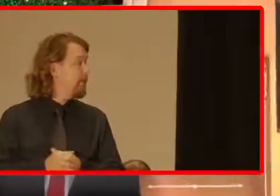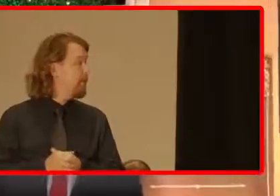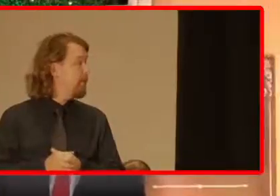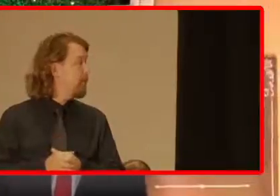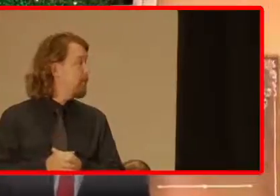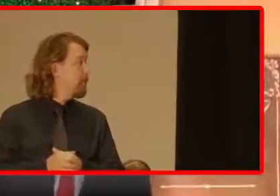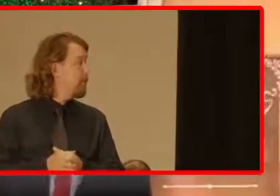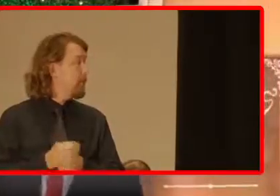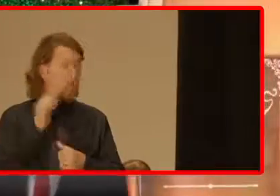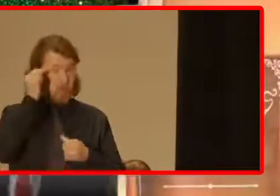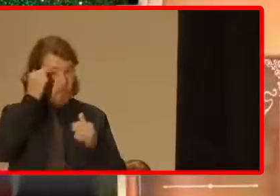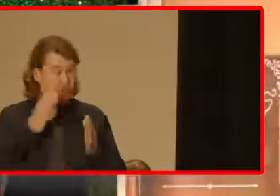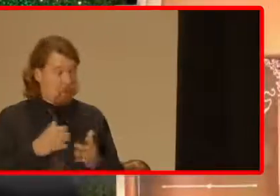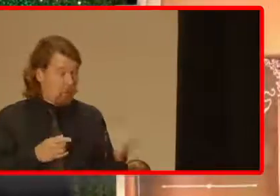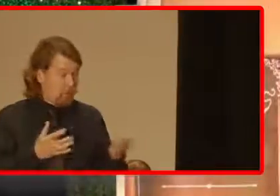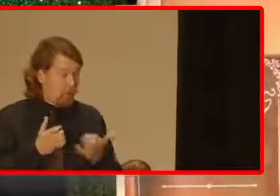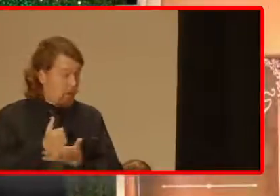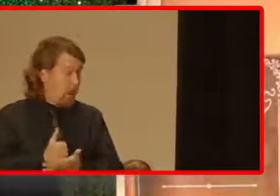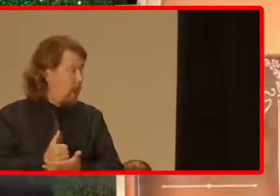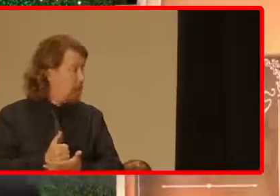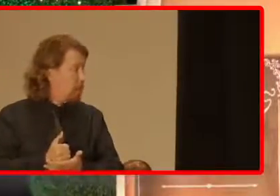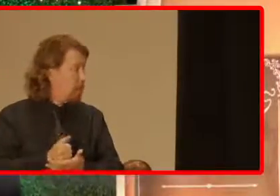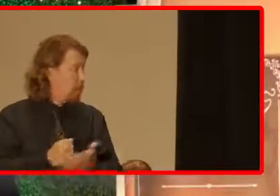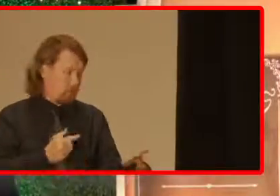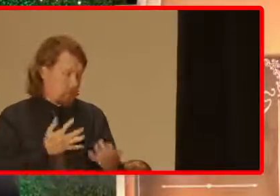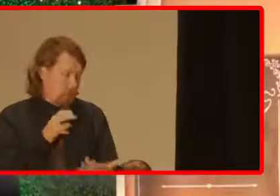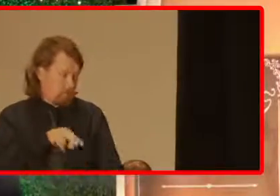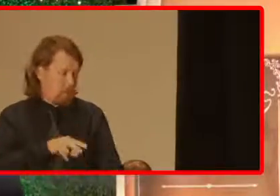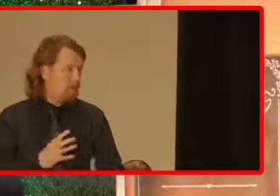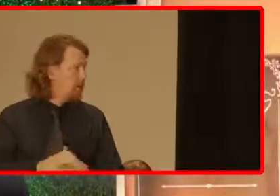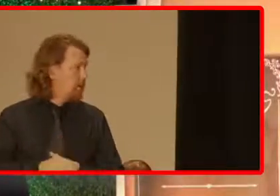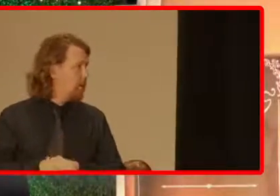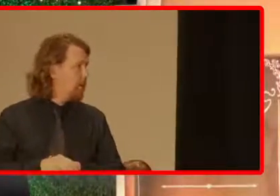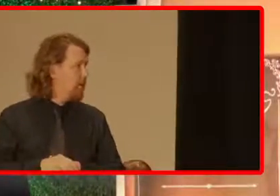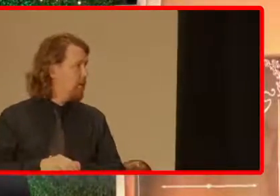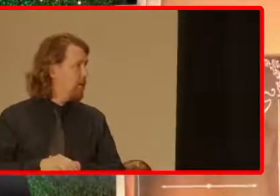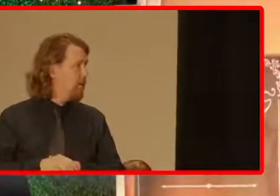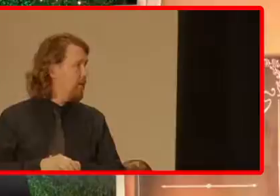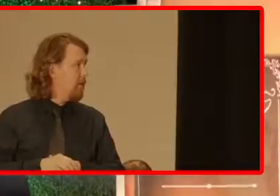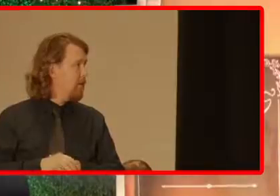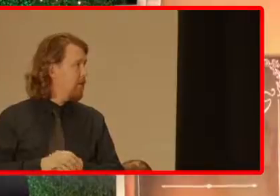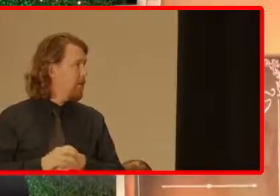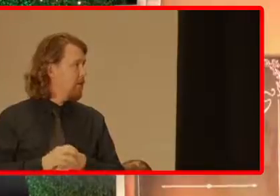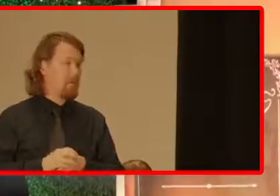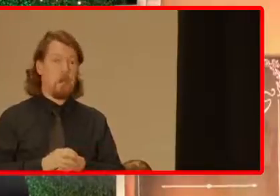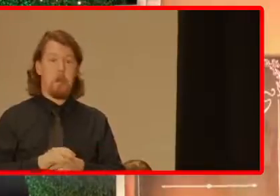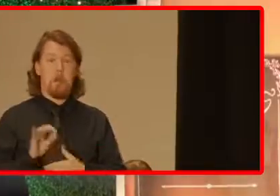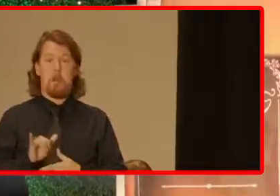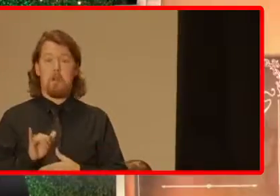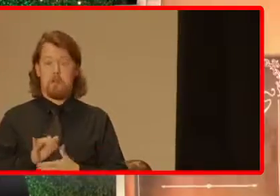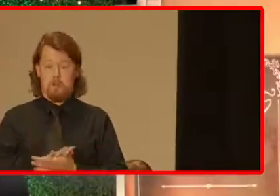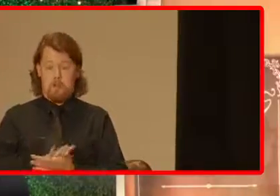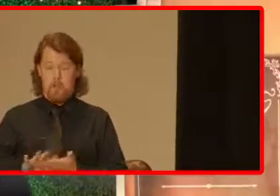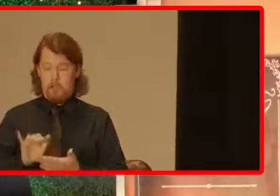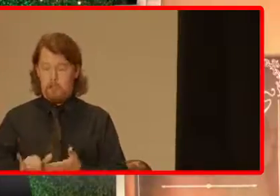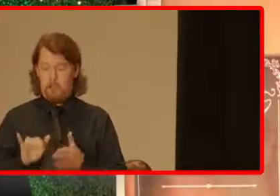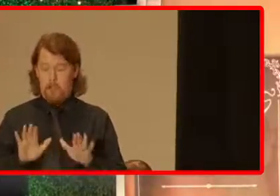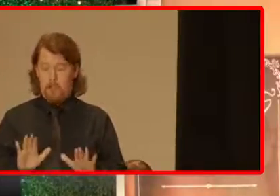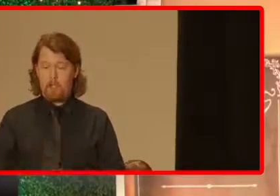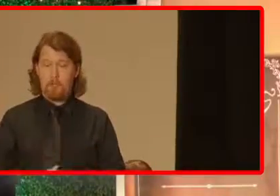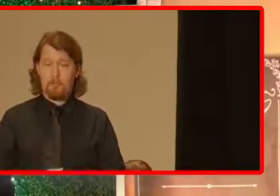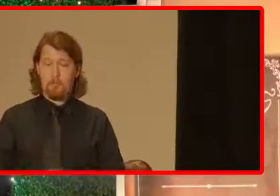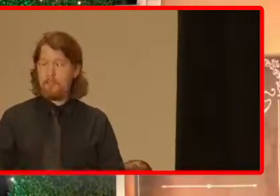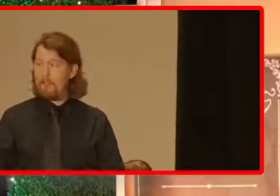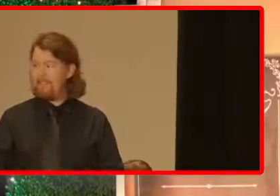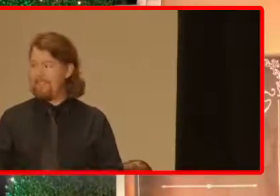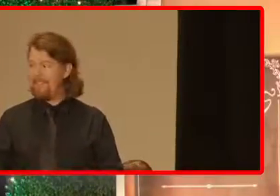Governor, you want to come up and help me? Sure. You want to see? Sure. Okay. Oh, nice. That's awesome. You want to help?